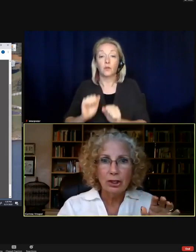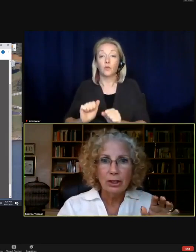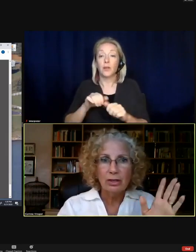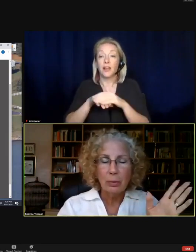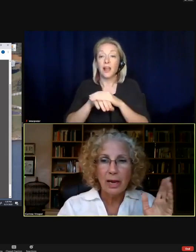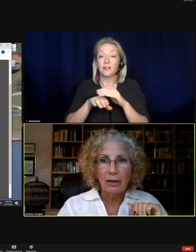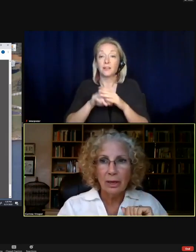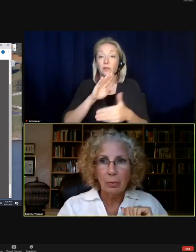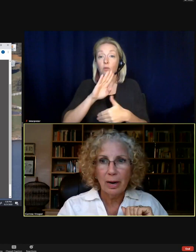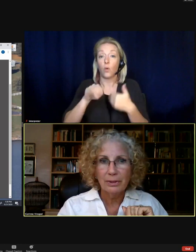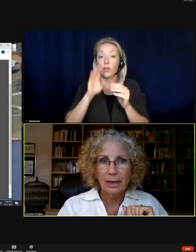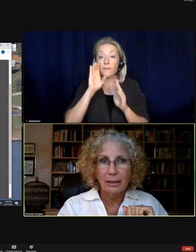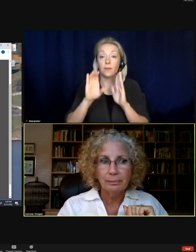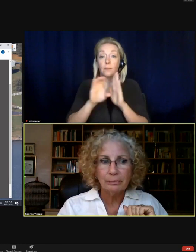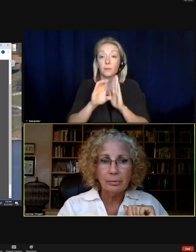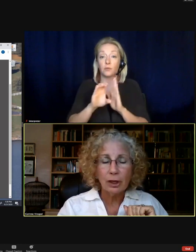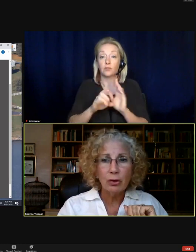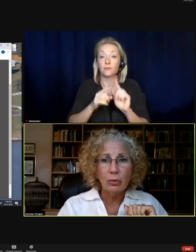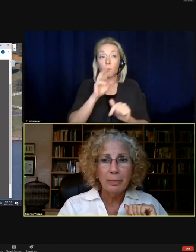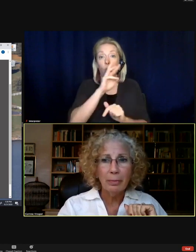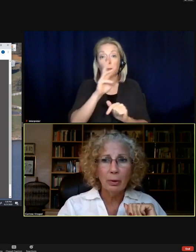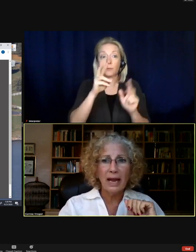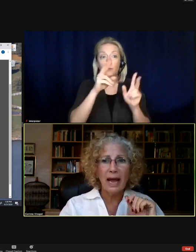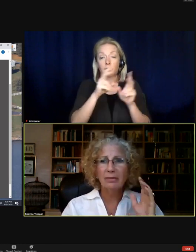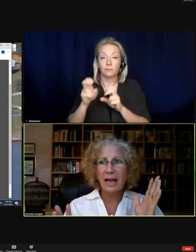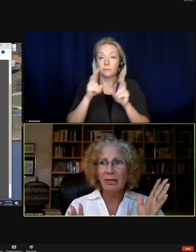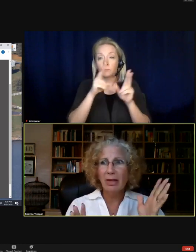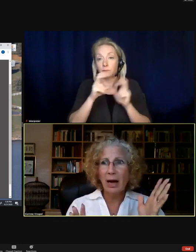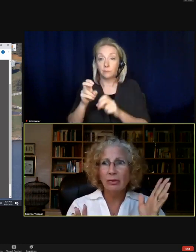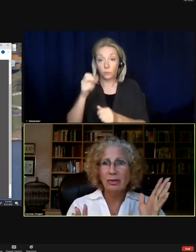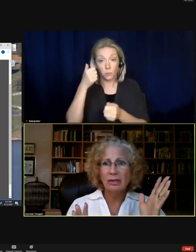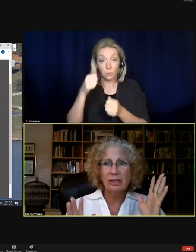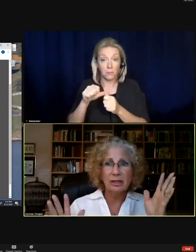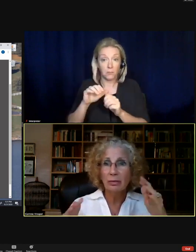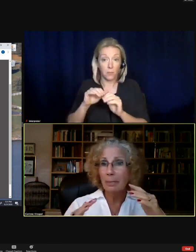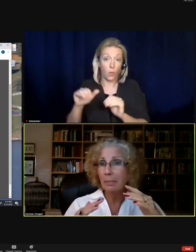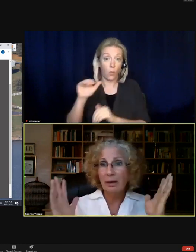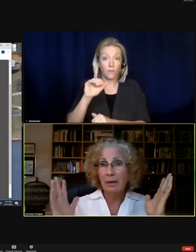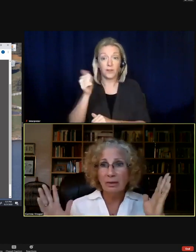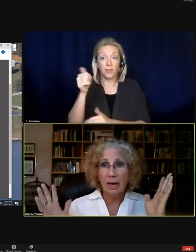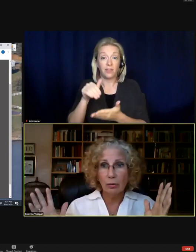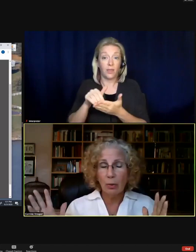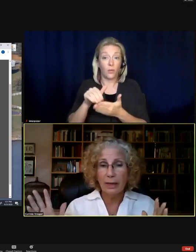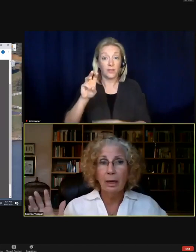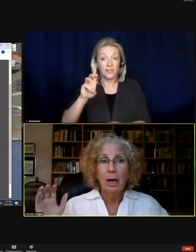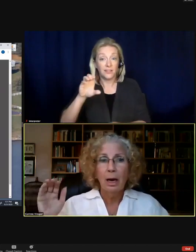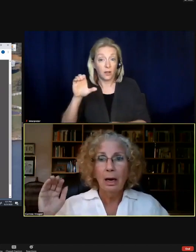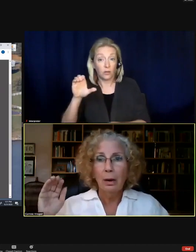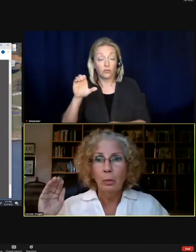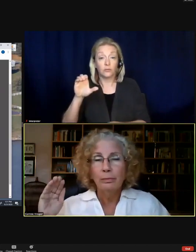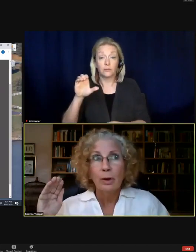the images that we have on our website. So remember, we have 10,600 plus and